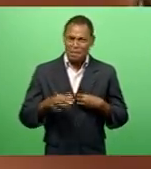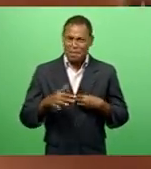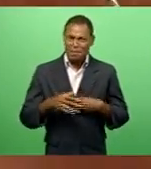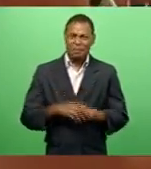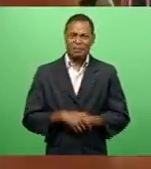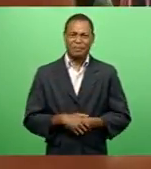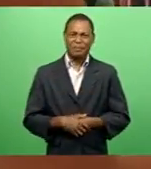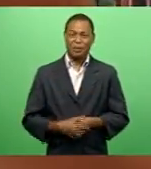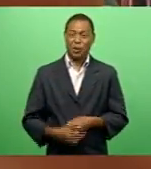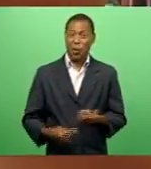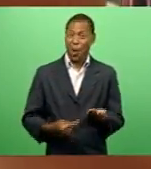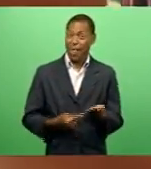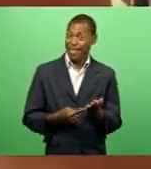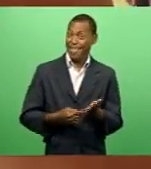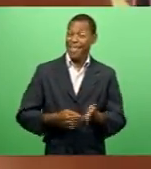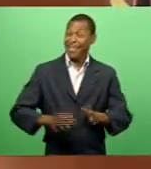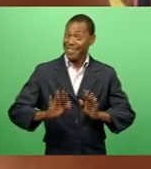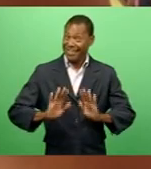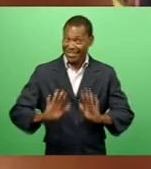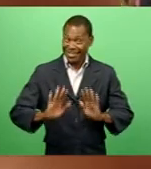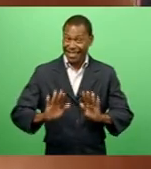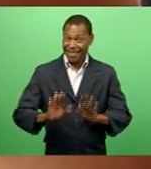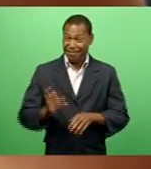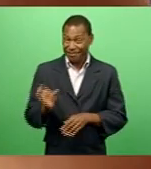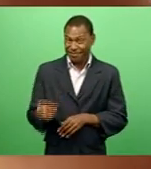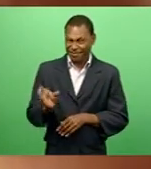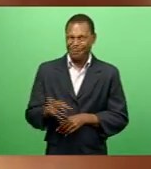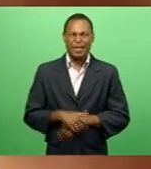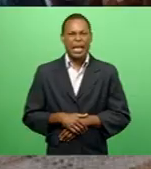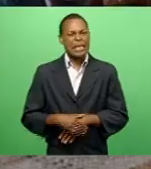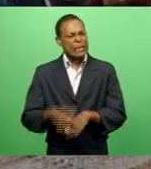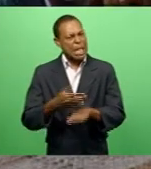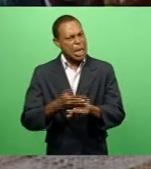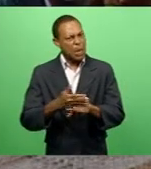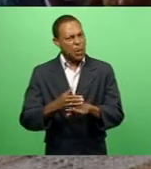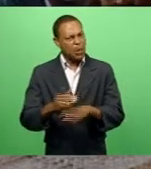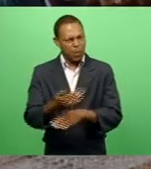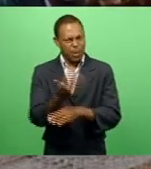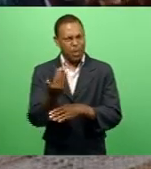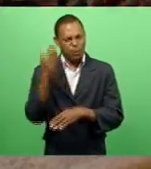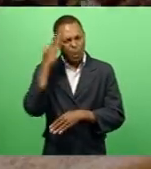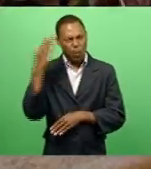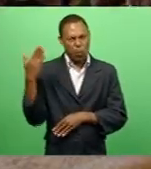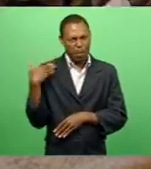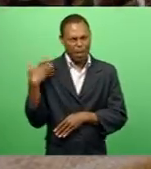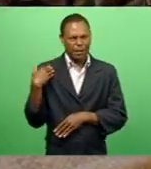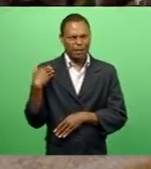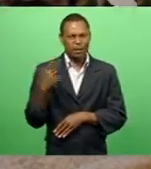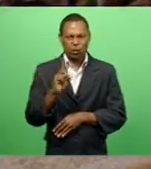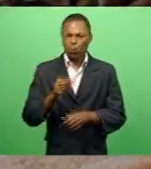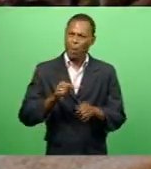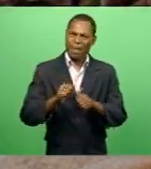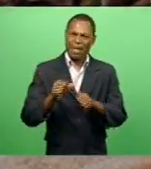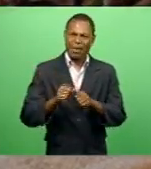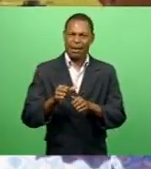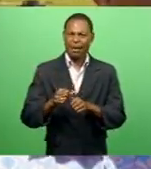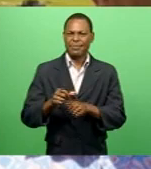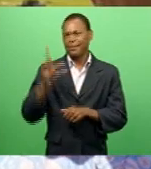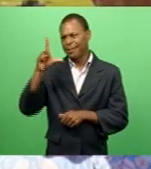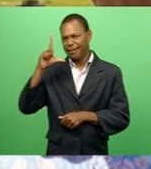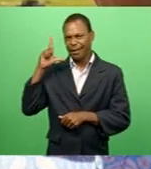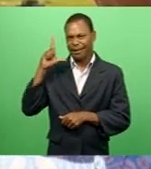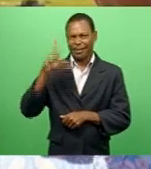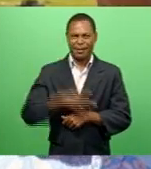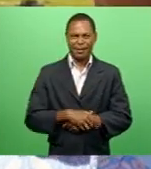Italevu lad believes his motivation comes from the beginning of a new day where he is reminded to do better than yesterday. First of all, you need to